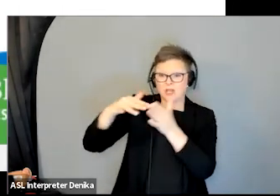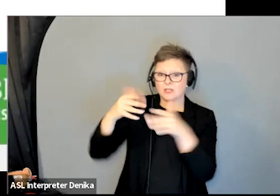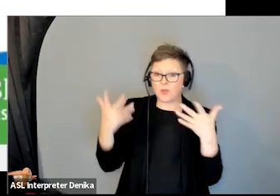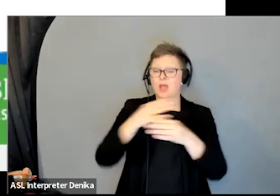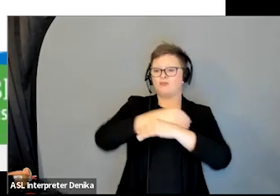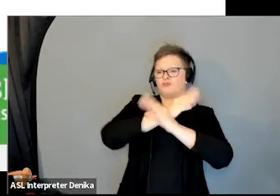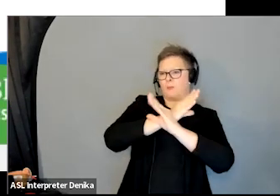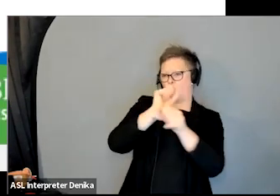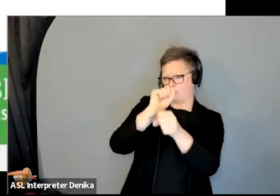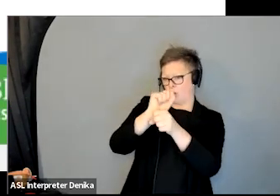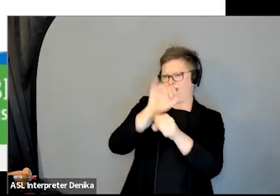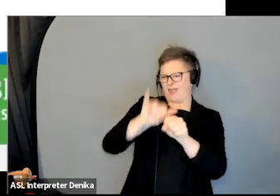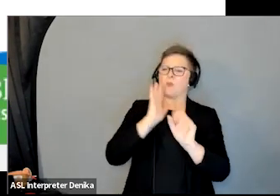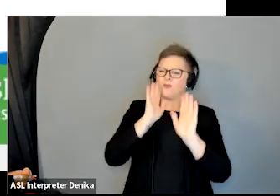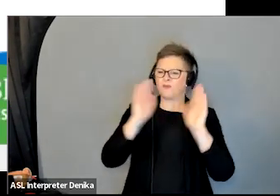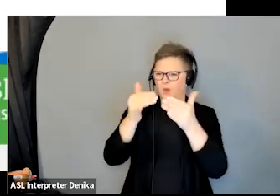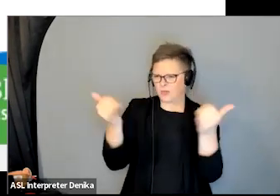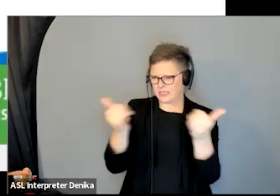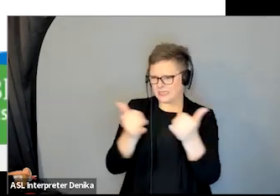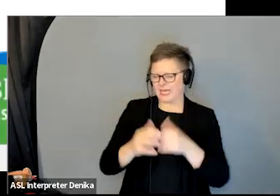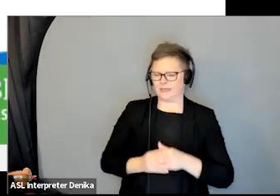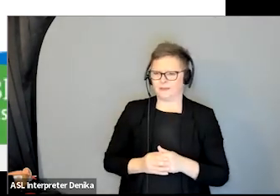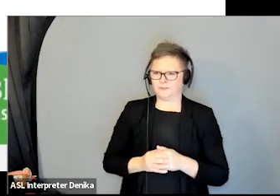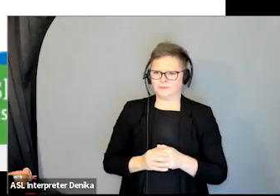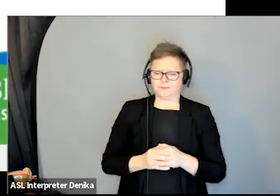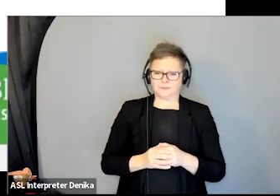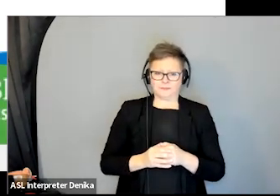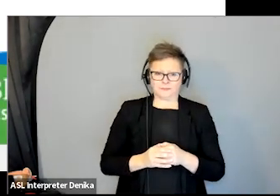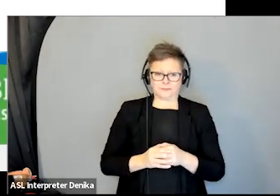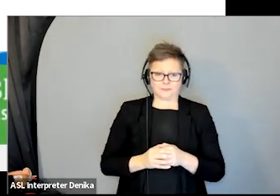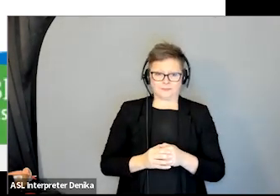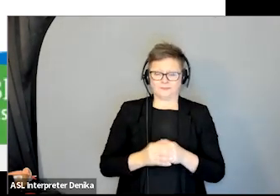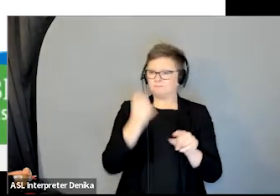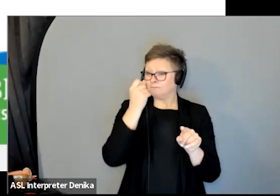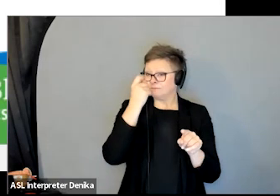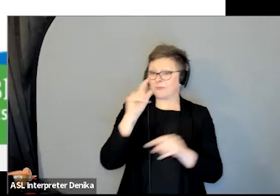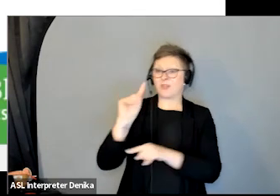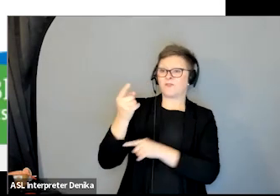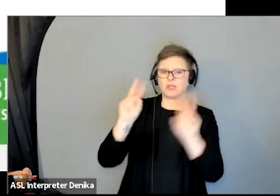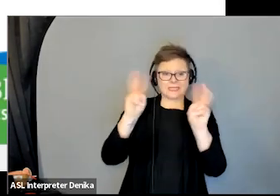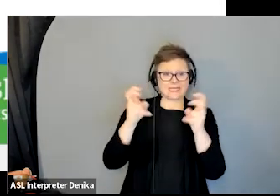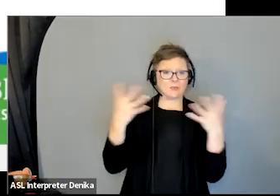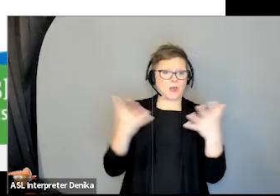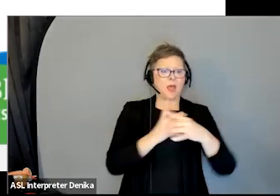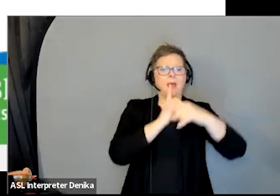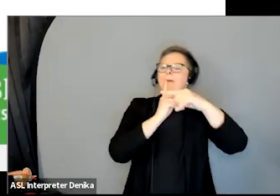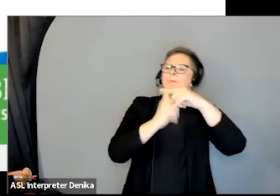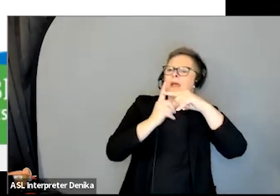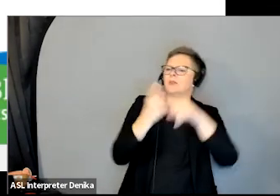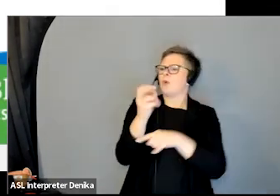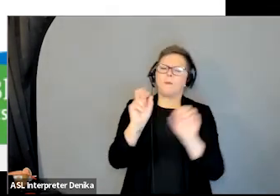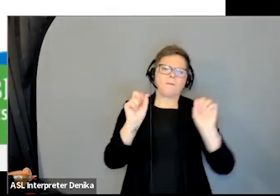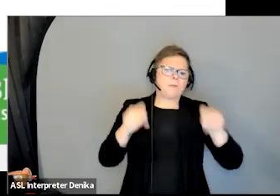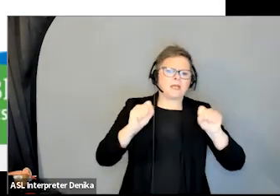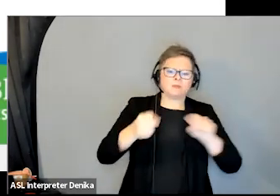so that will be the focus here in this presentation. So the first theme was the positive or potential positive impacts